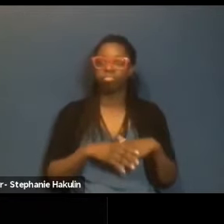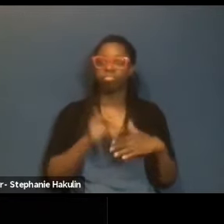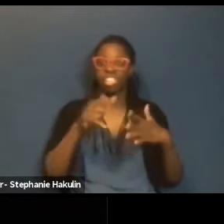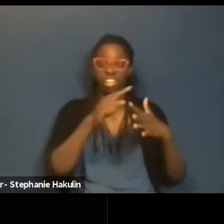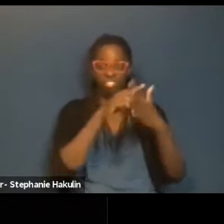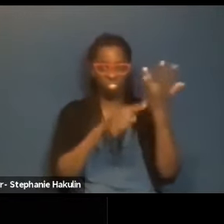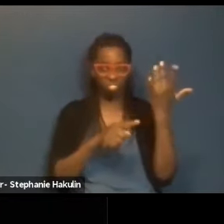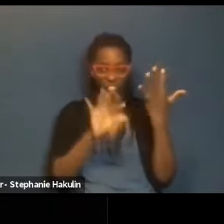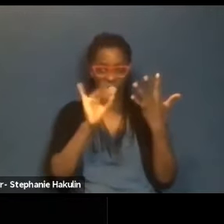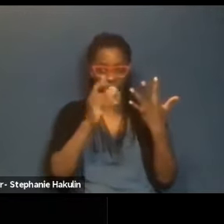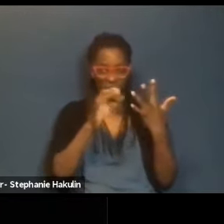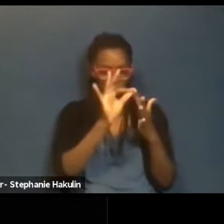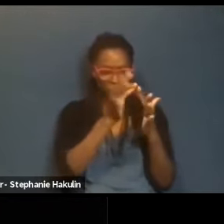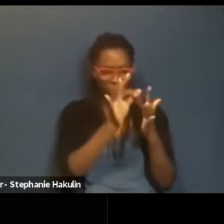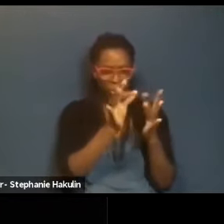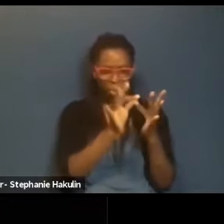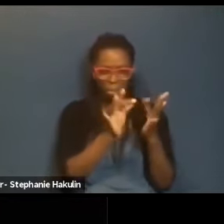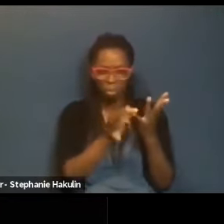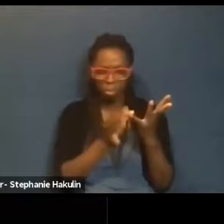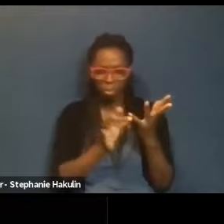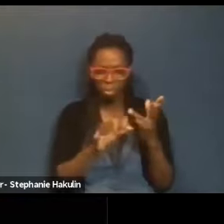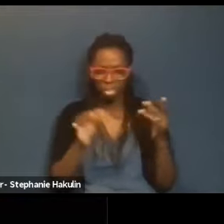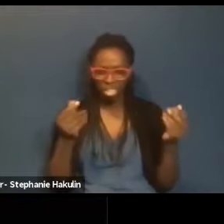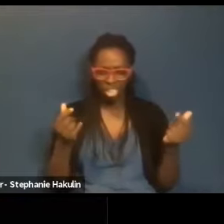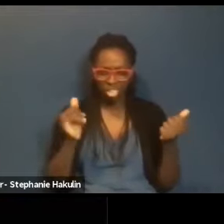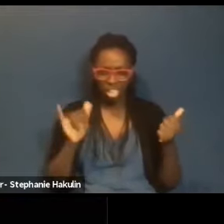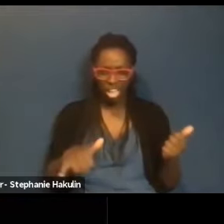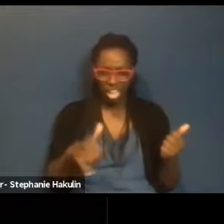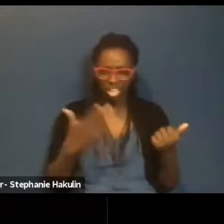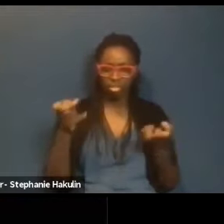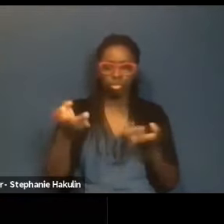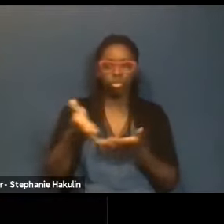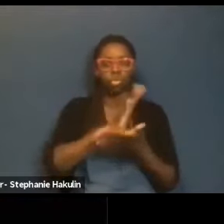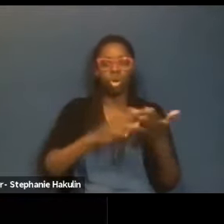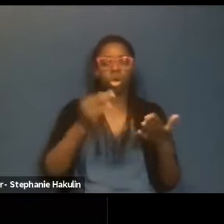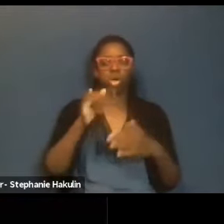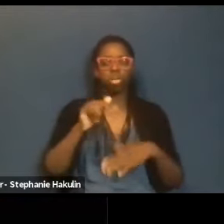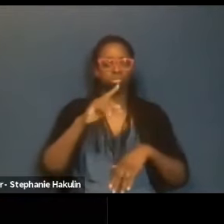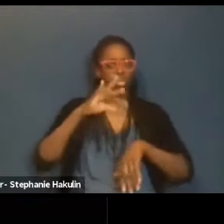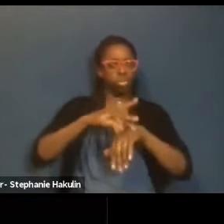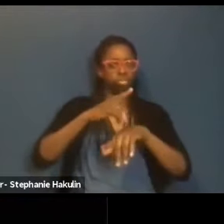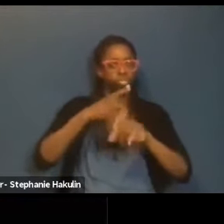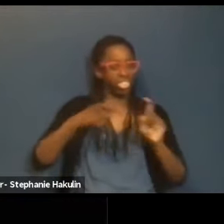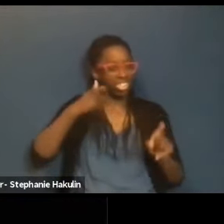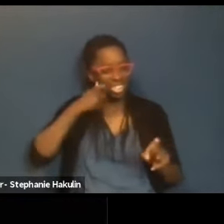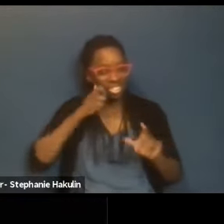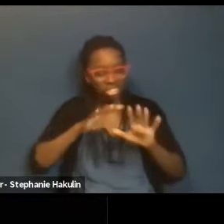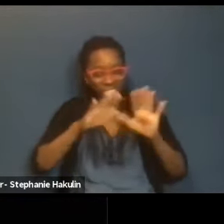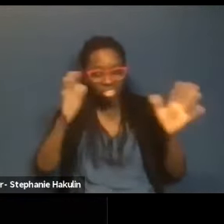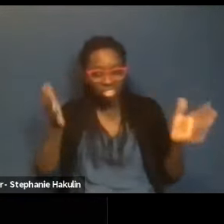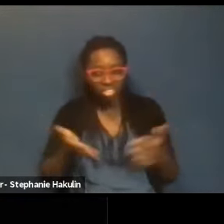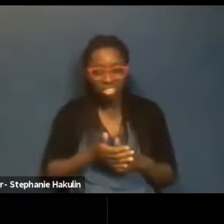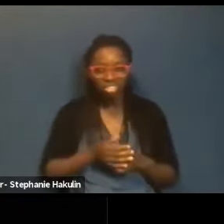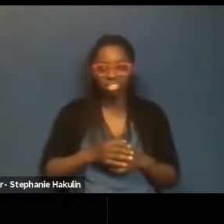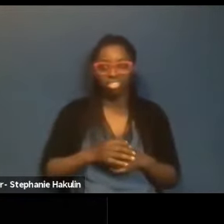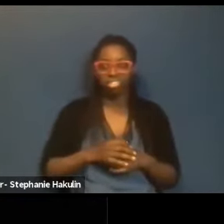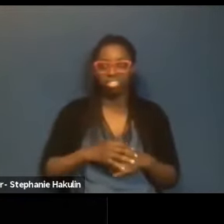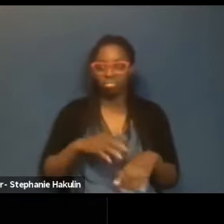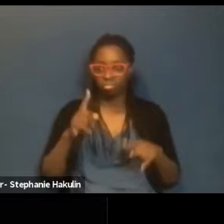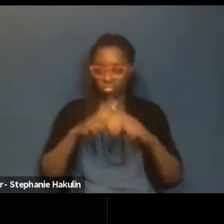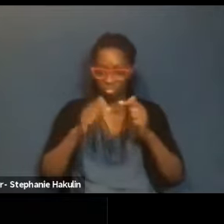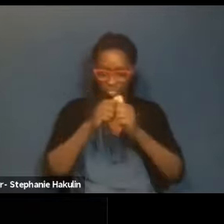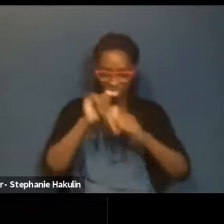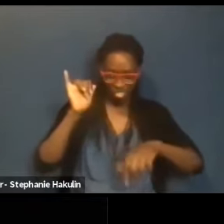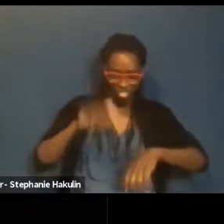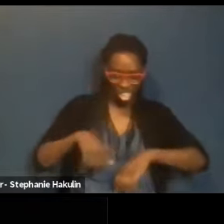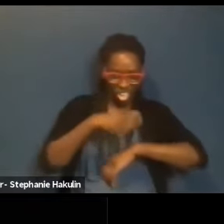woman who created earth from her own skin, her blood, bred with broken bones and exit wounds, bodies only left